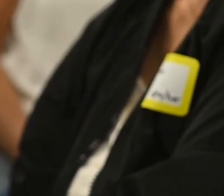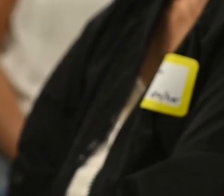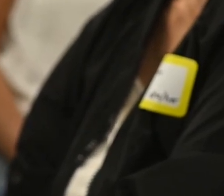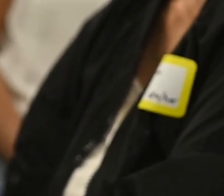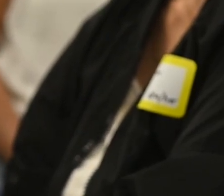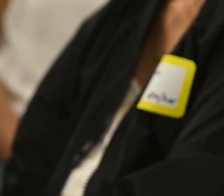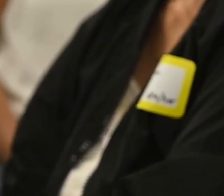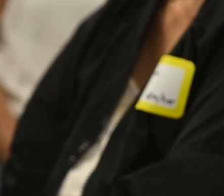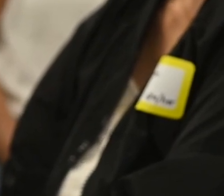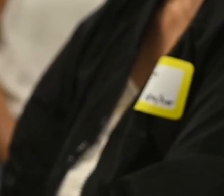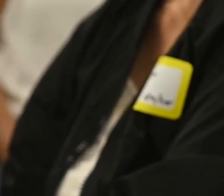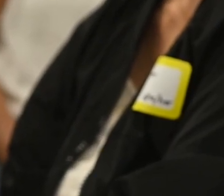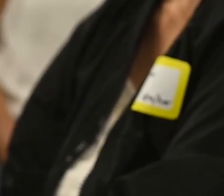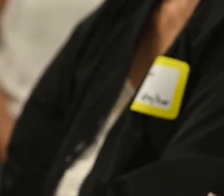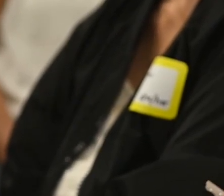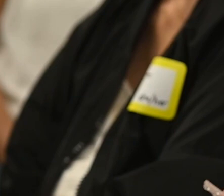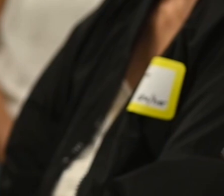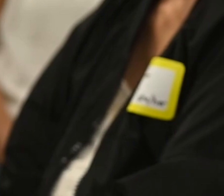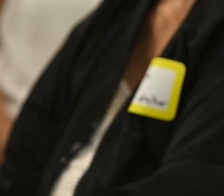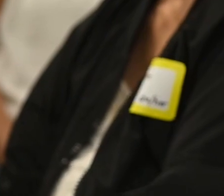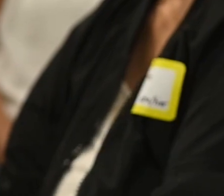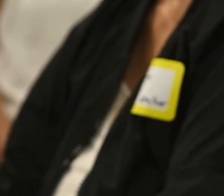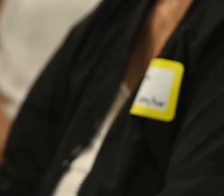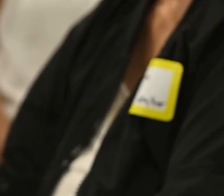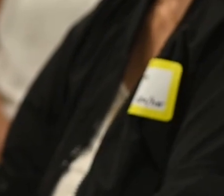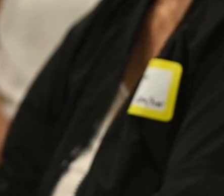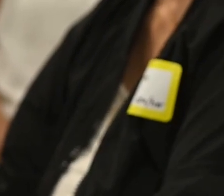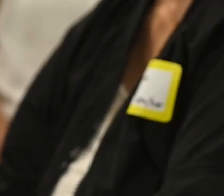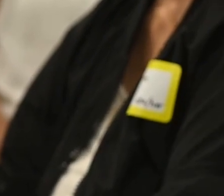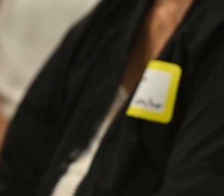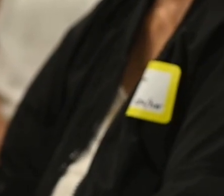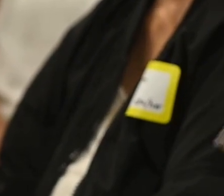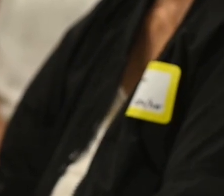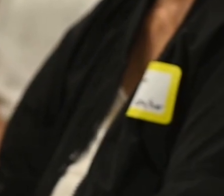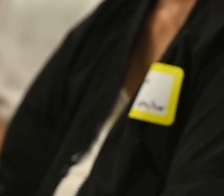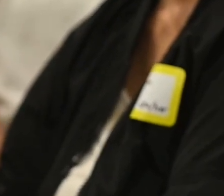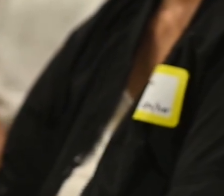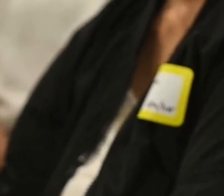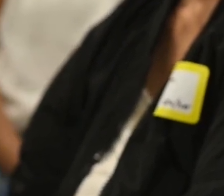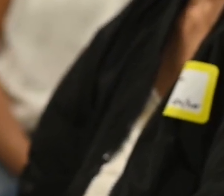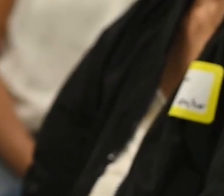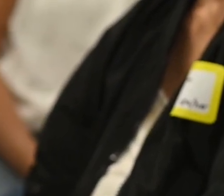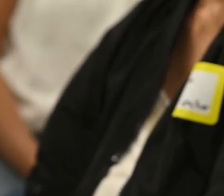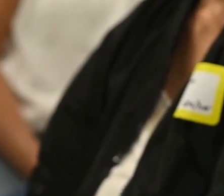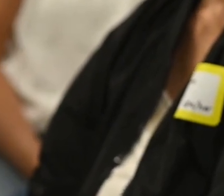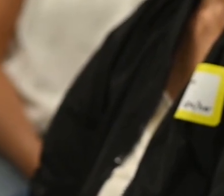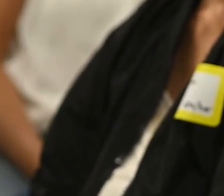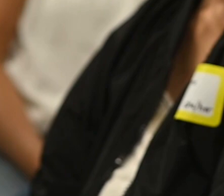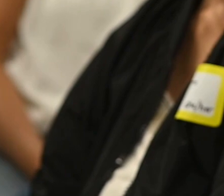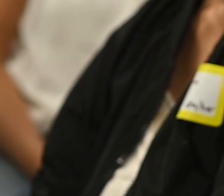And so I think that, you know, in many cases, those of us that work in nonprofits, and I work in a very large LA-based